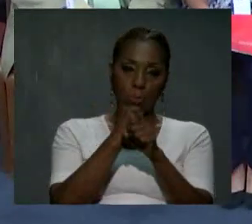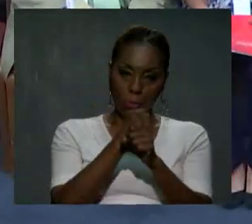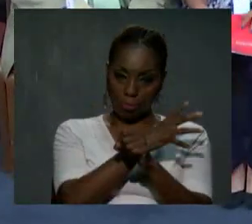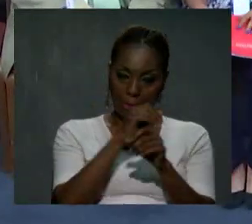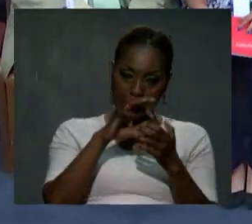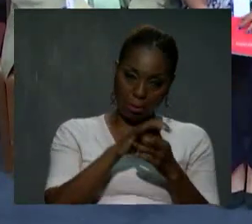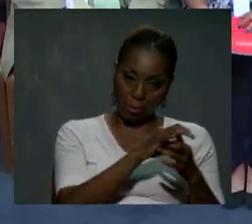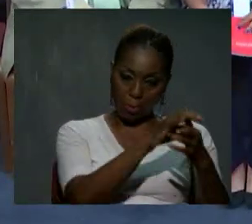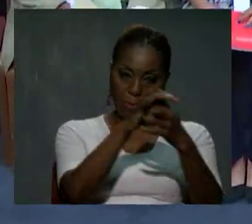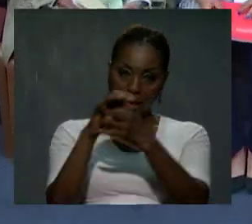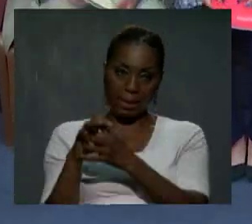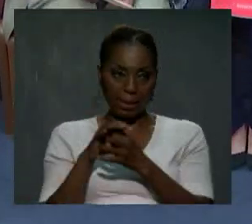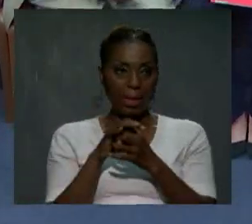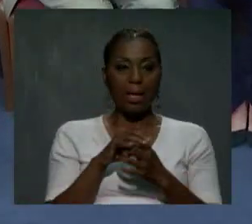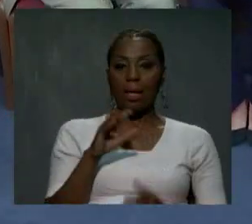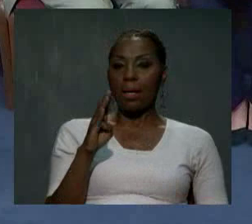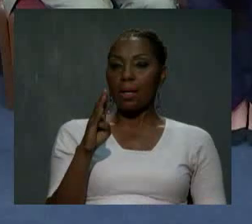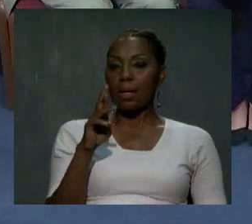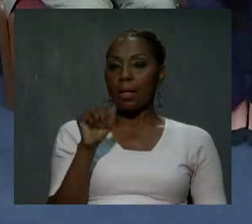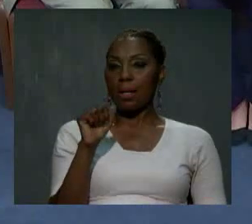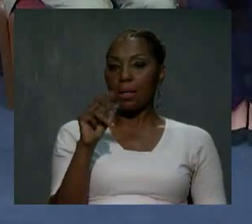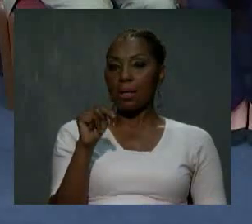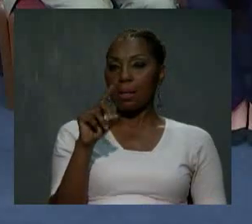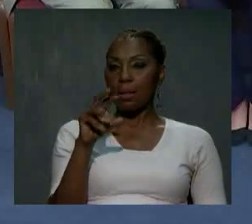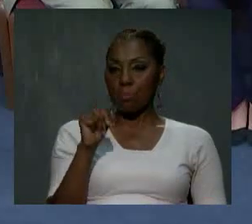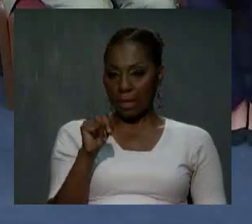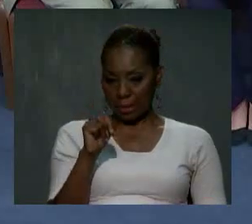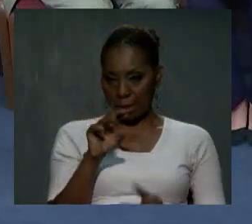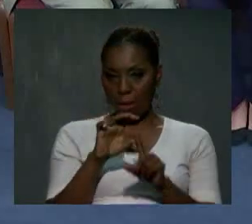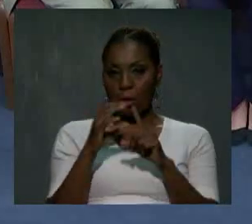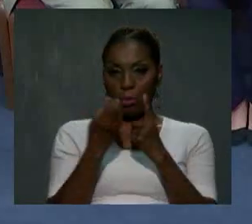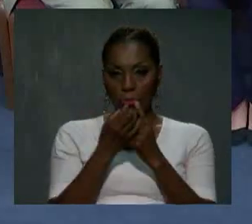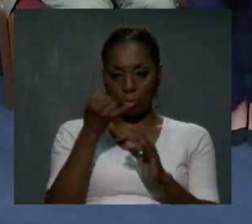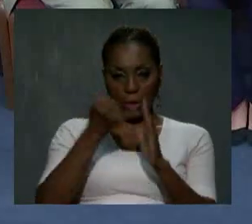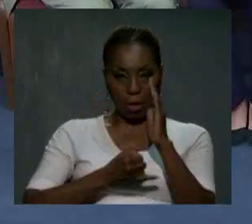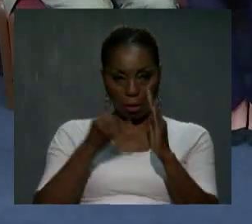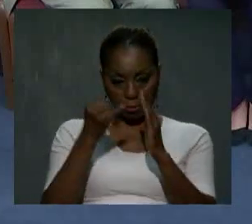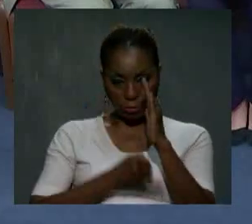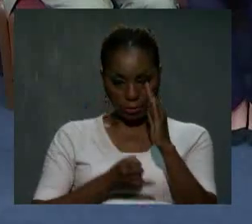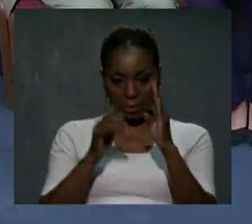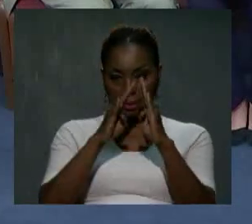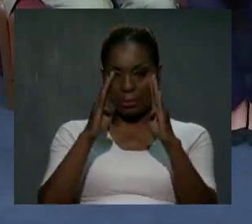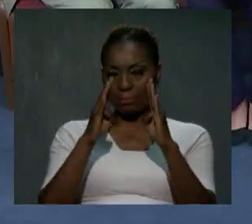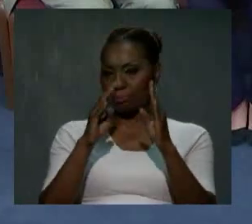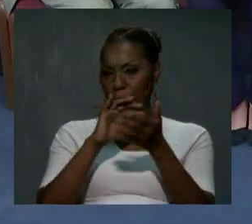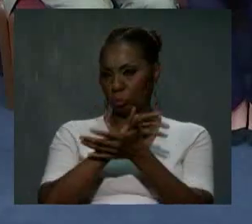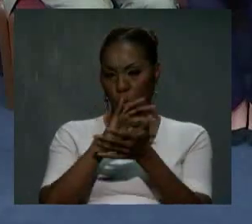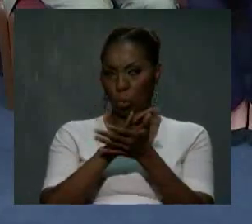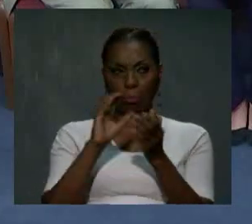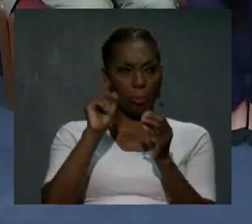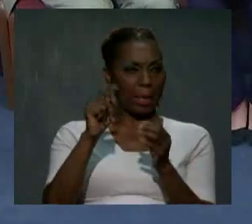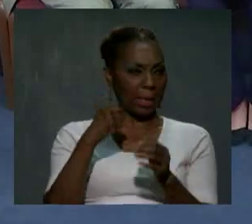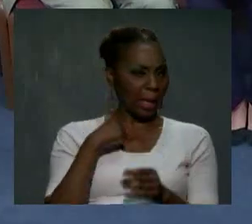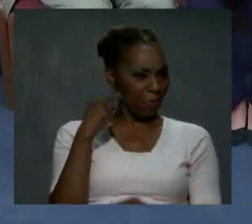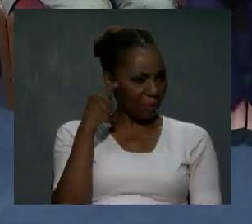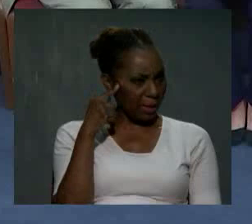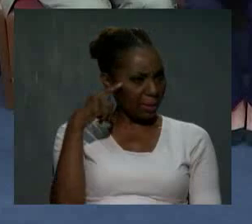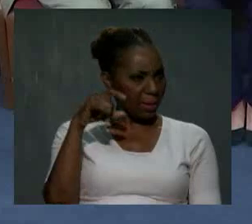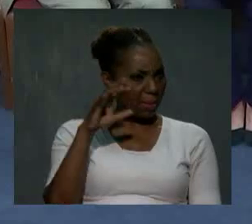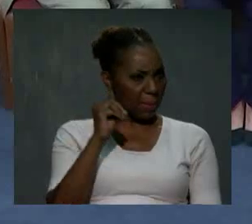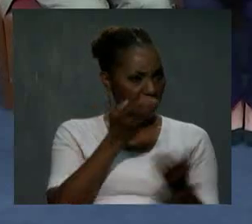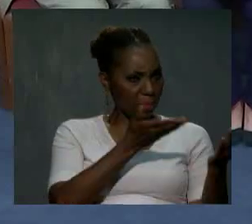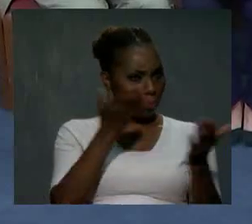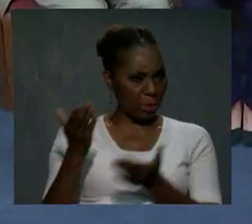coordinating. At the Brandon House Cultural and Arts Performing Center, we had Pam Bax, and I think Celeste actually brought, that's the bulk of kids down